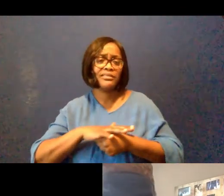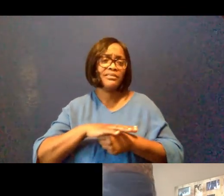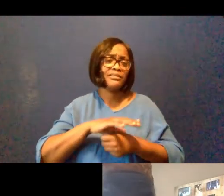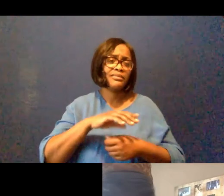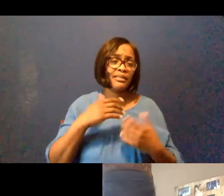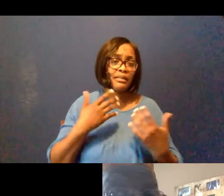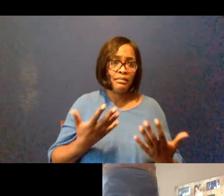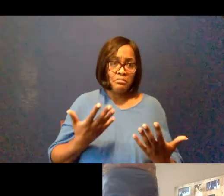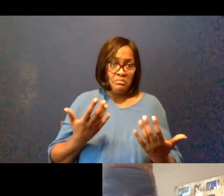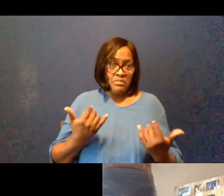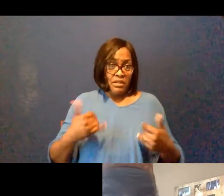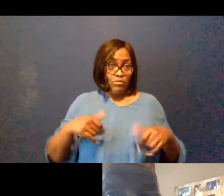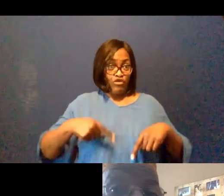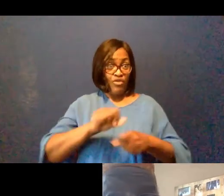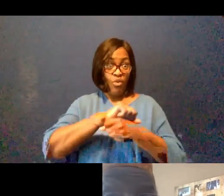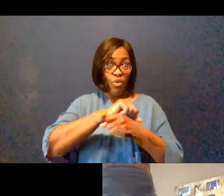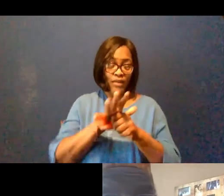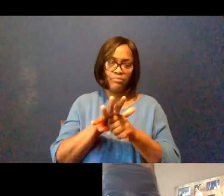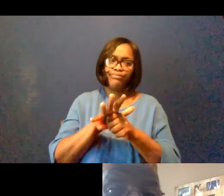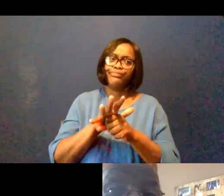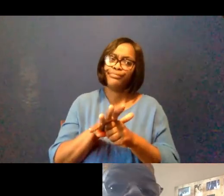6 p.m.